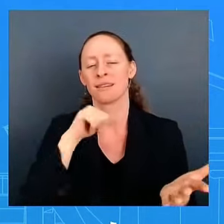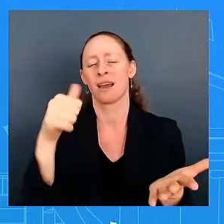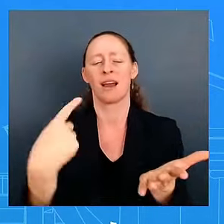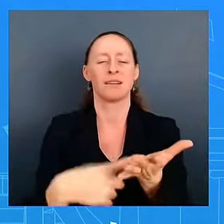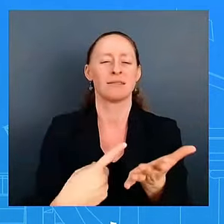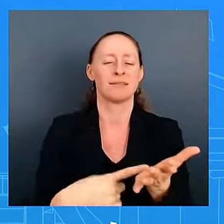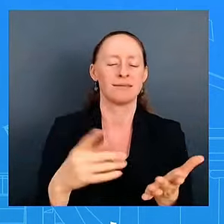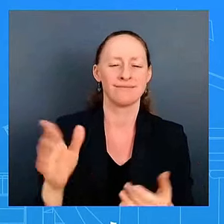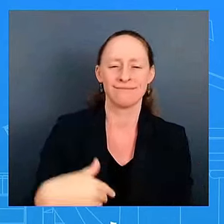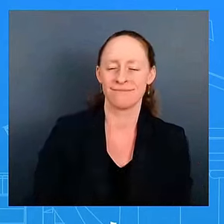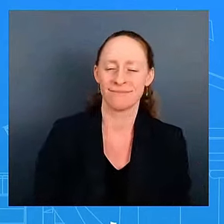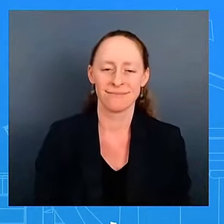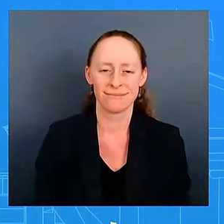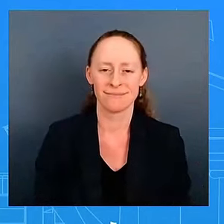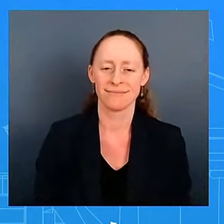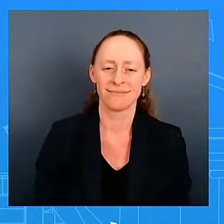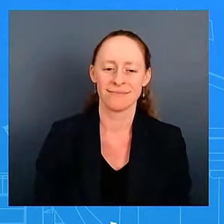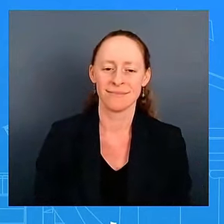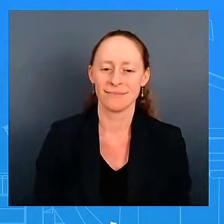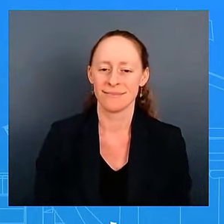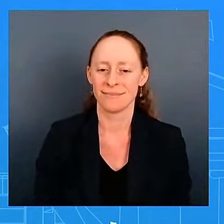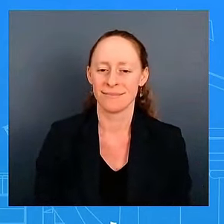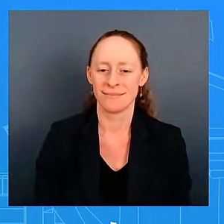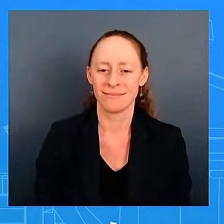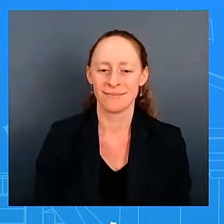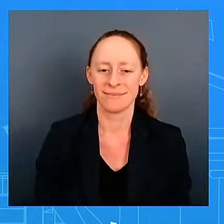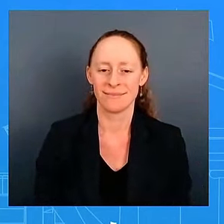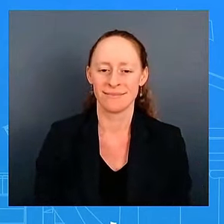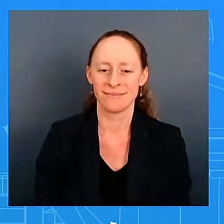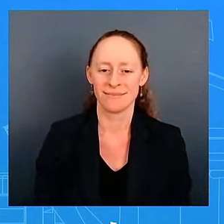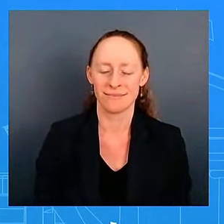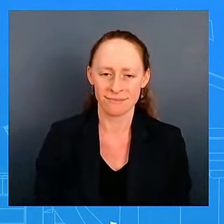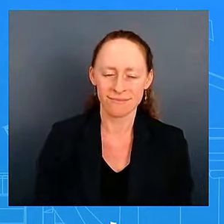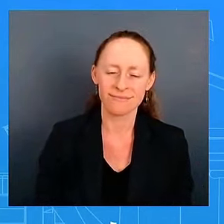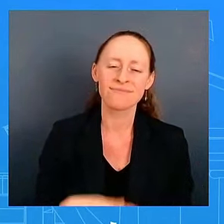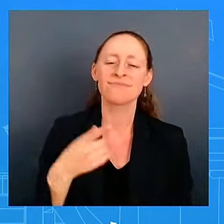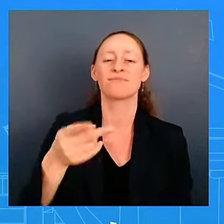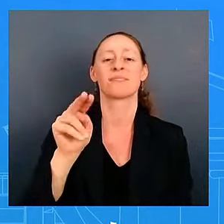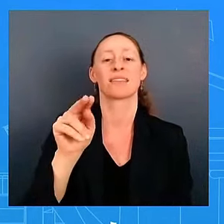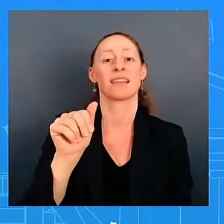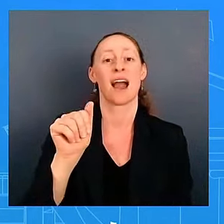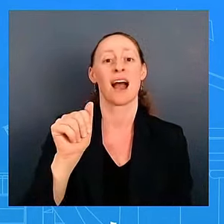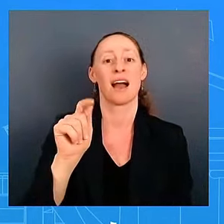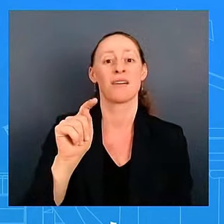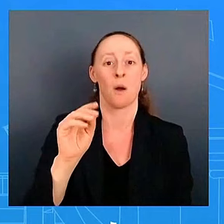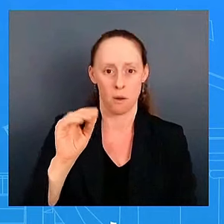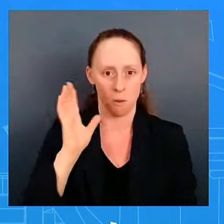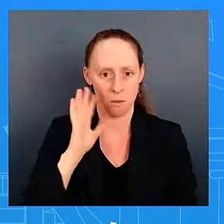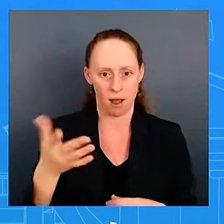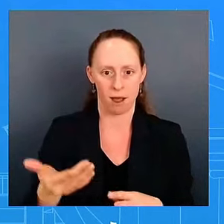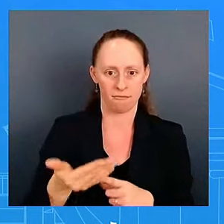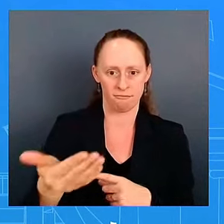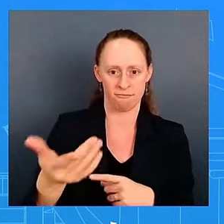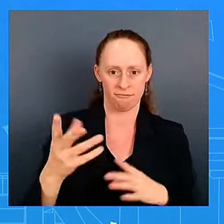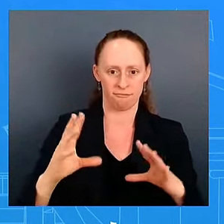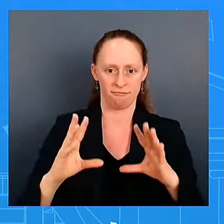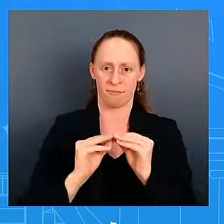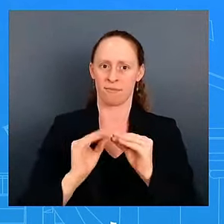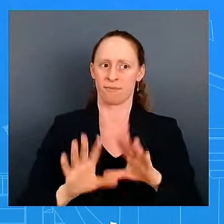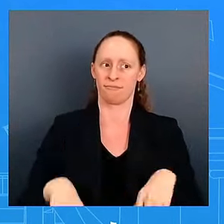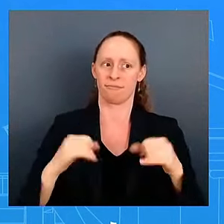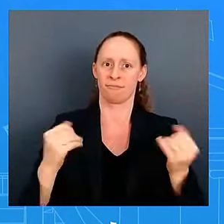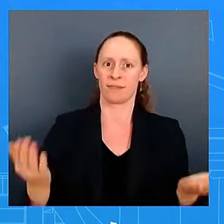NATO summit. While the summit, of course, is being held in Washington, China is criticizing NATO as the relic of Cold